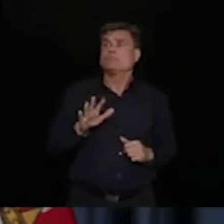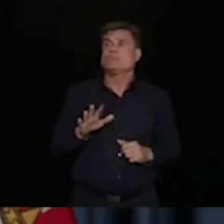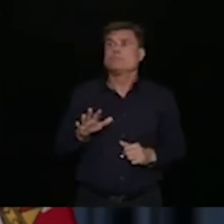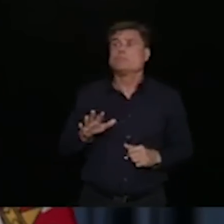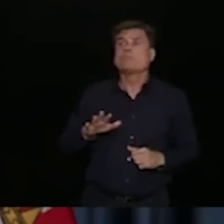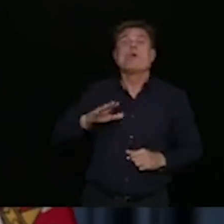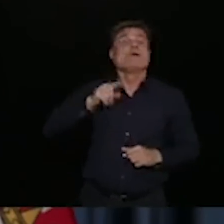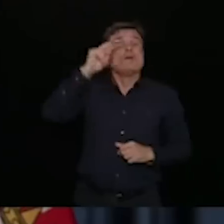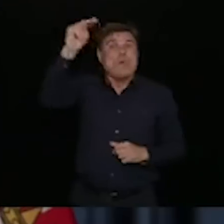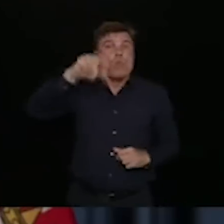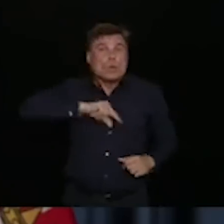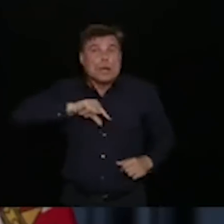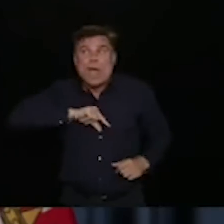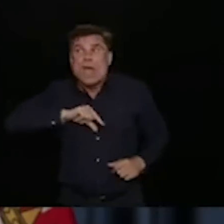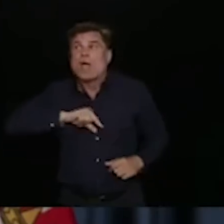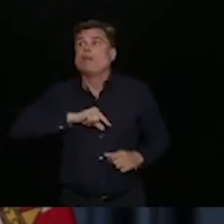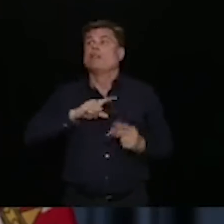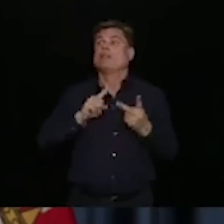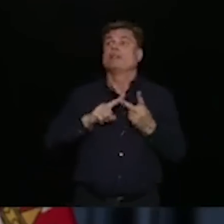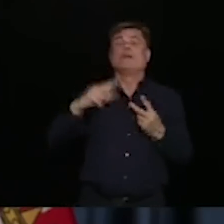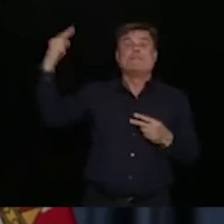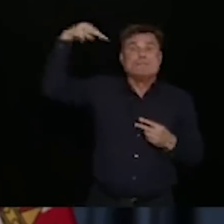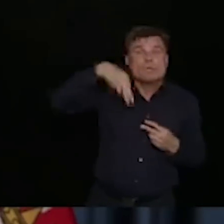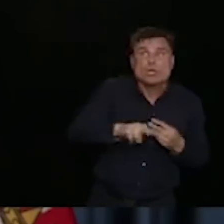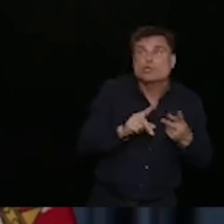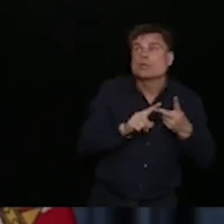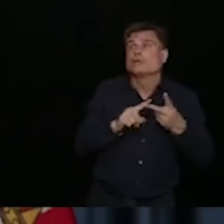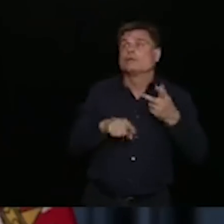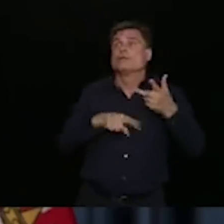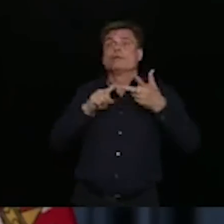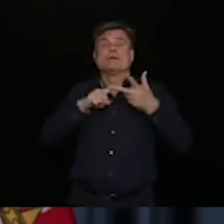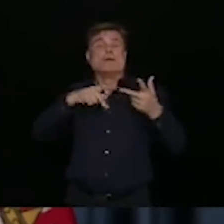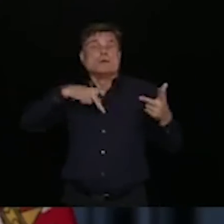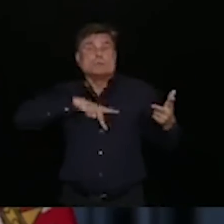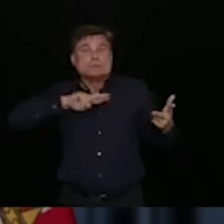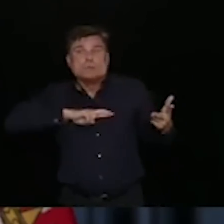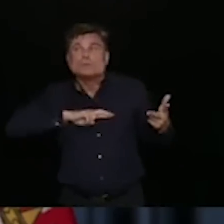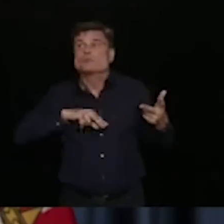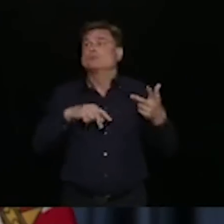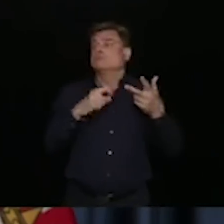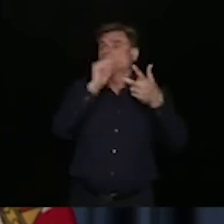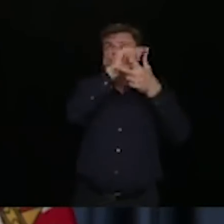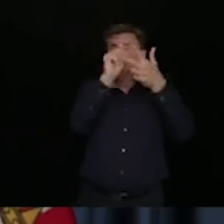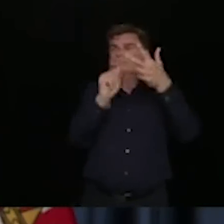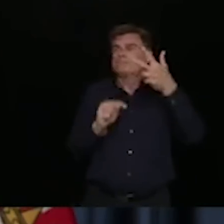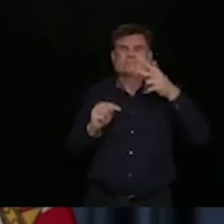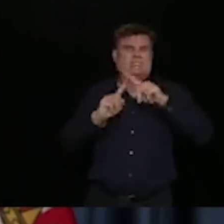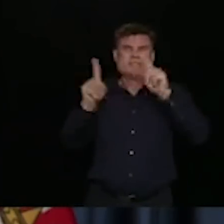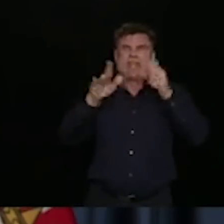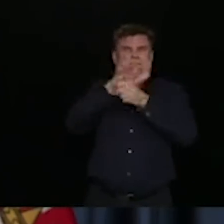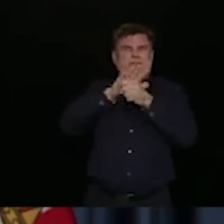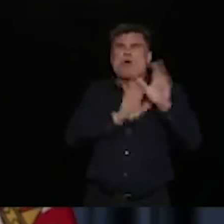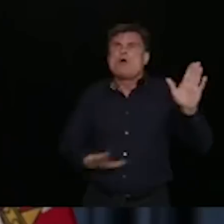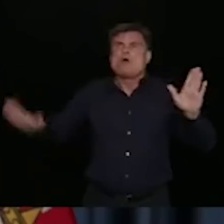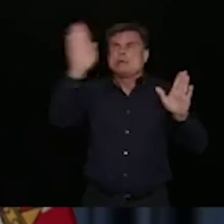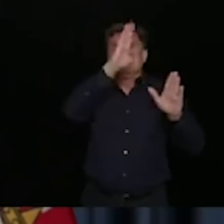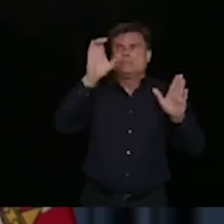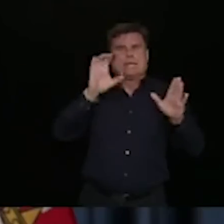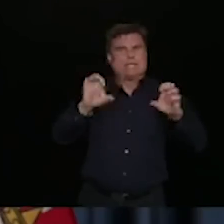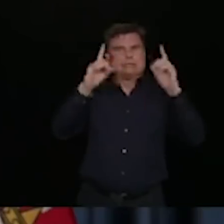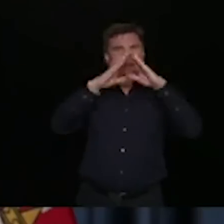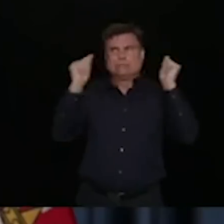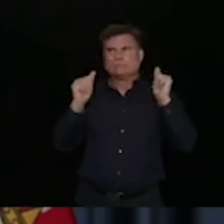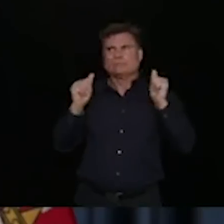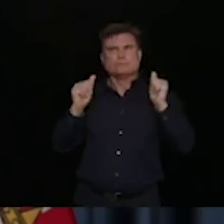or in Victoria or in Prince Rupert. So having an approach that is district by district, almost school by school, is